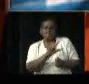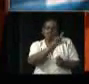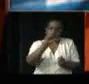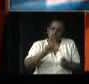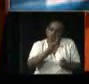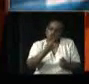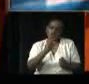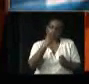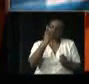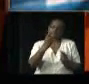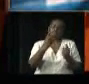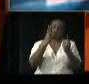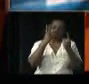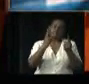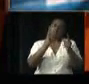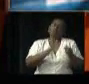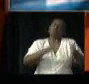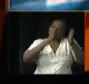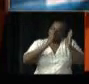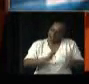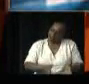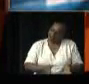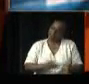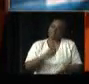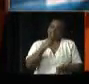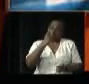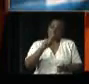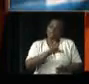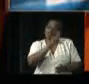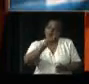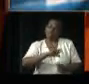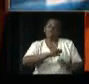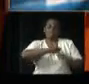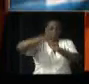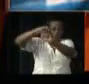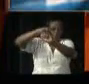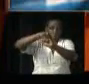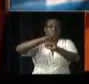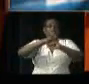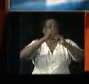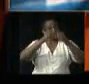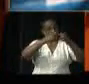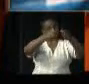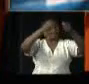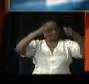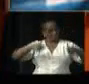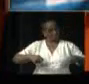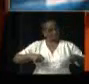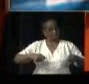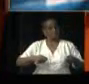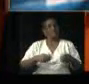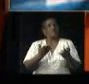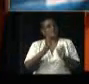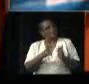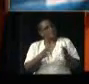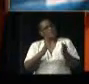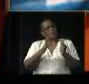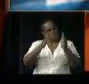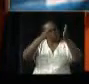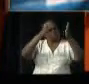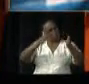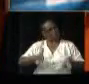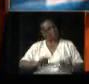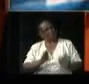2013, the jubilee celebration of 150 years' emancipation. The